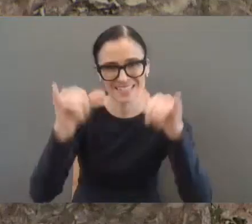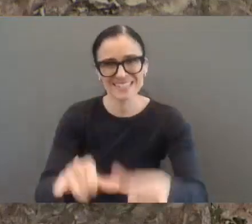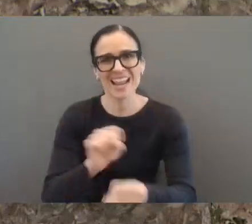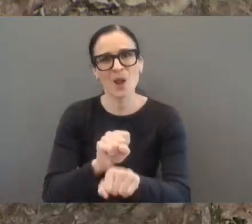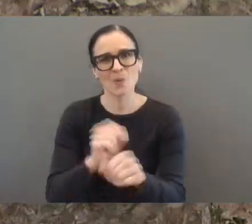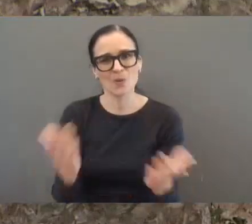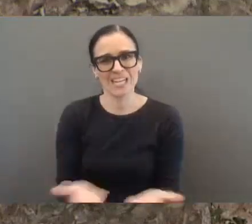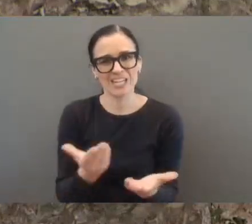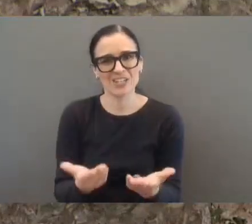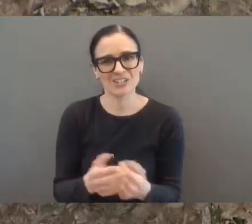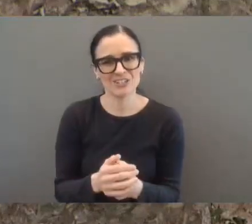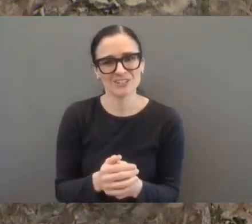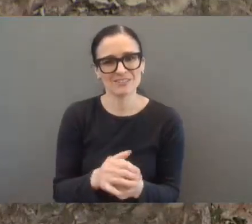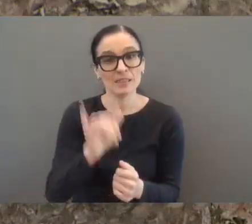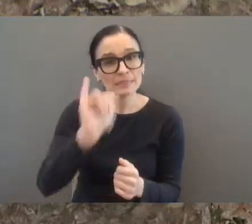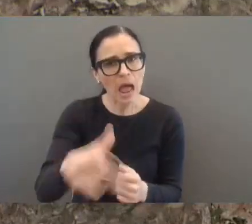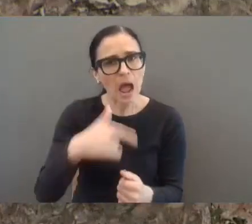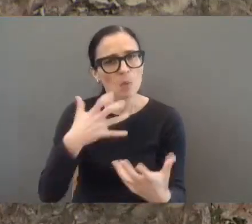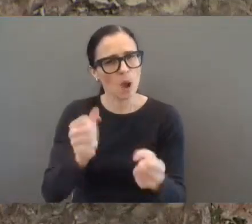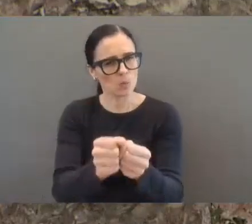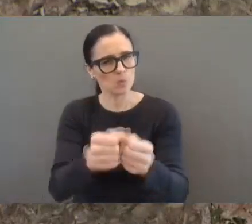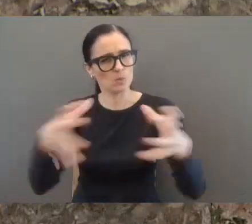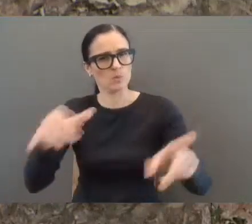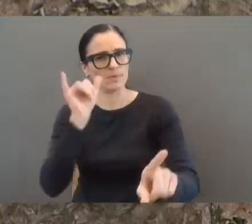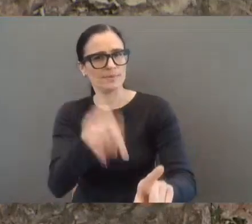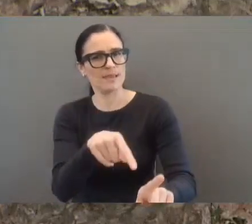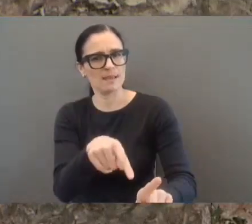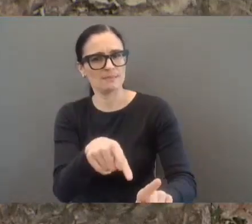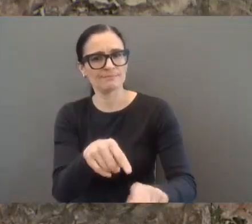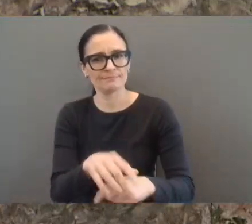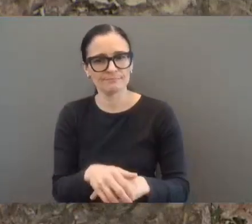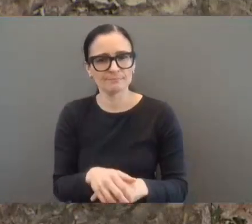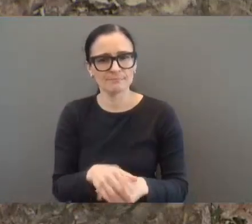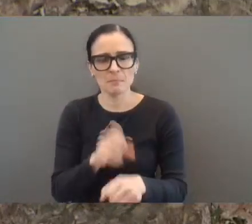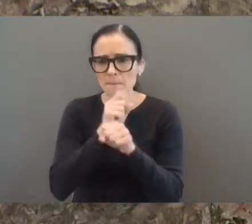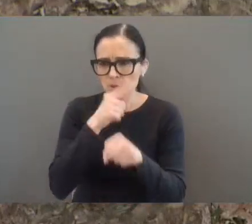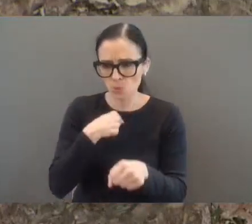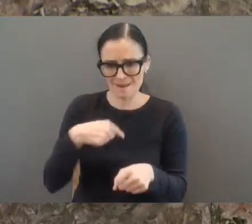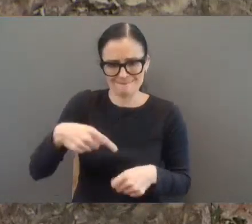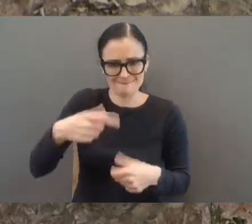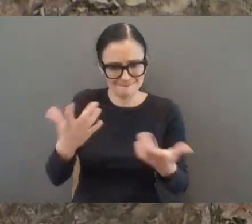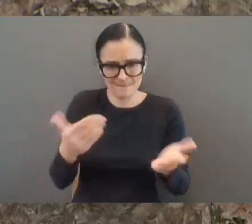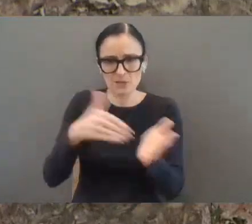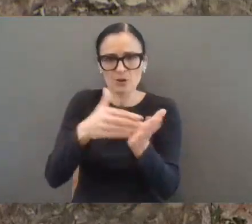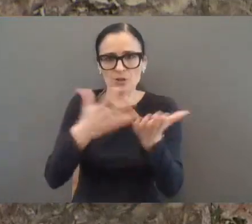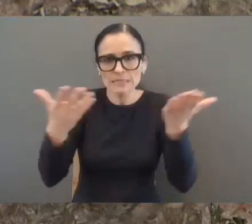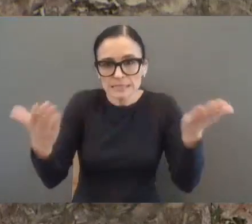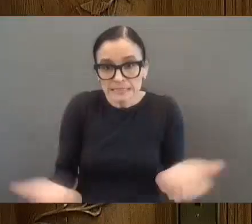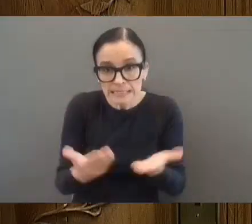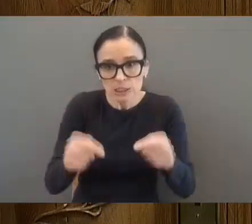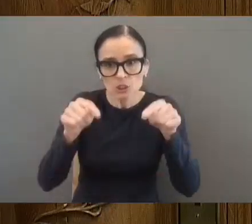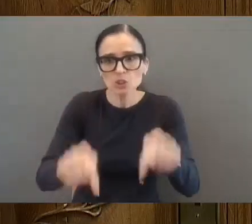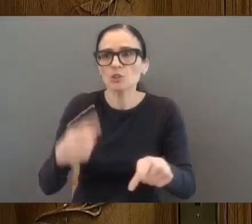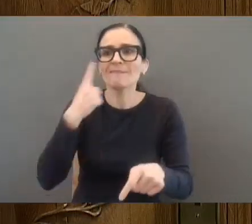we have the doctors in place for a strong primary care system and for strong emergency rooms too.